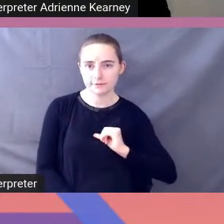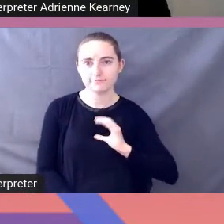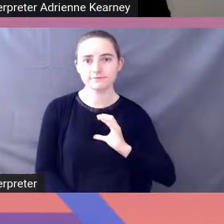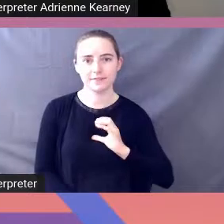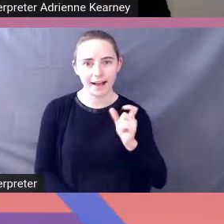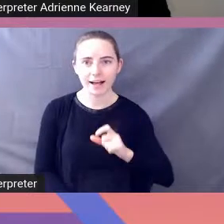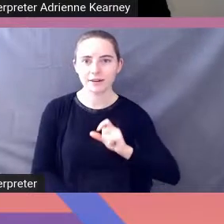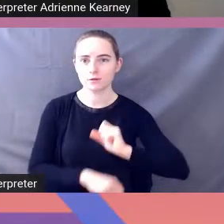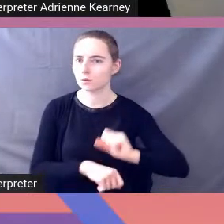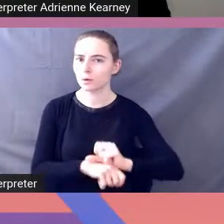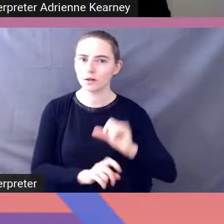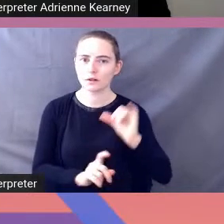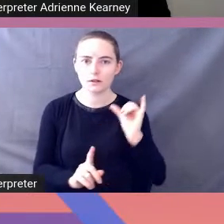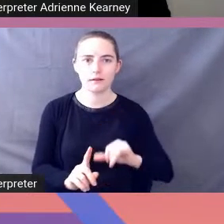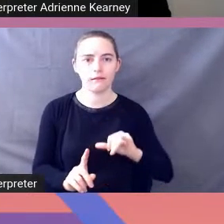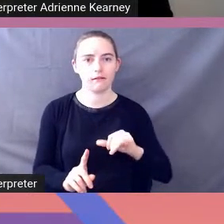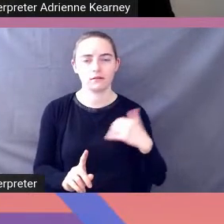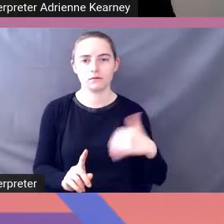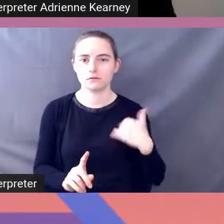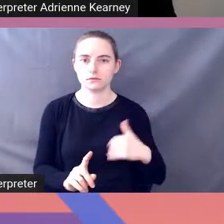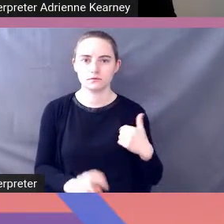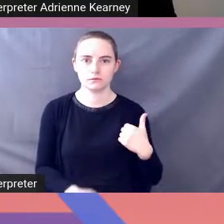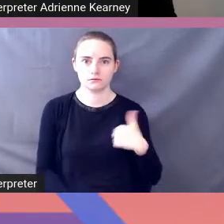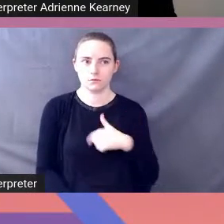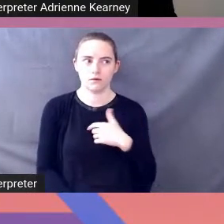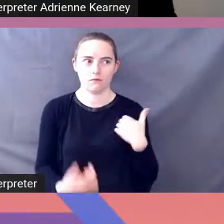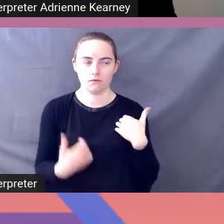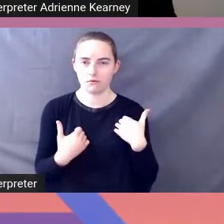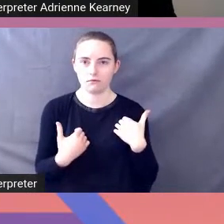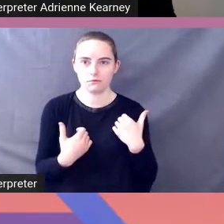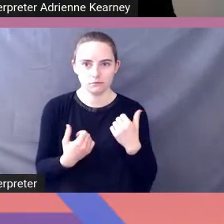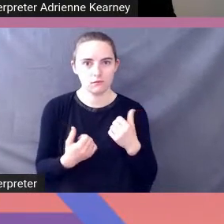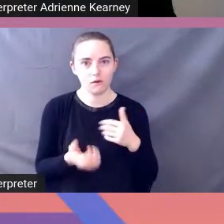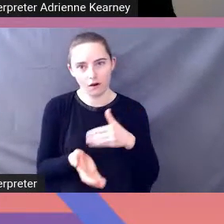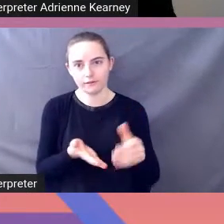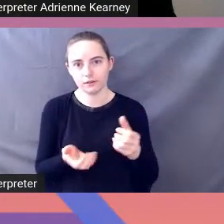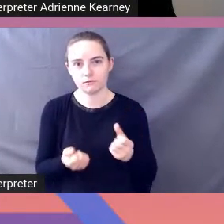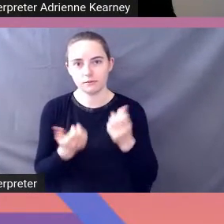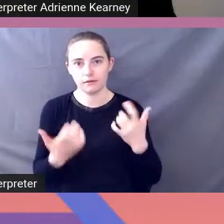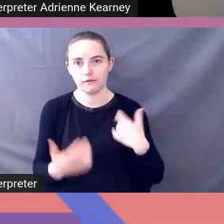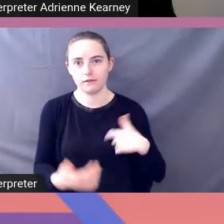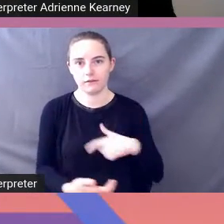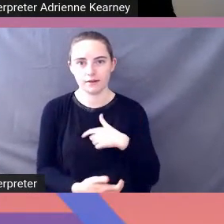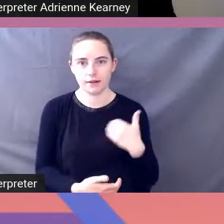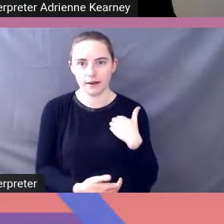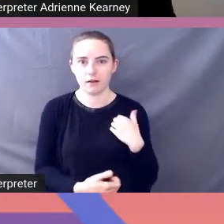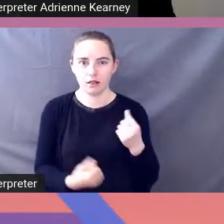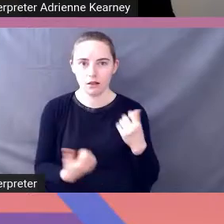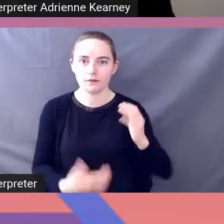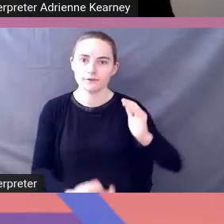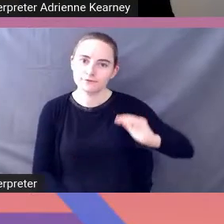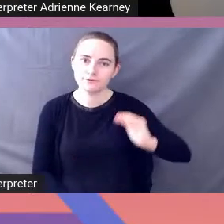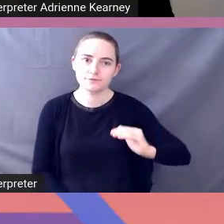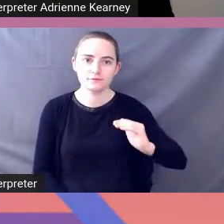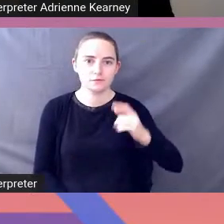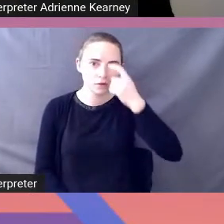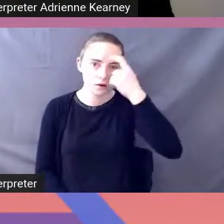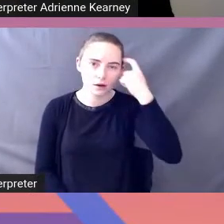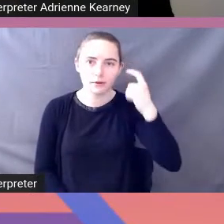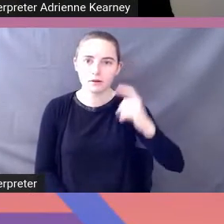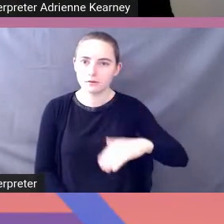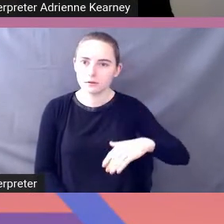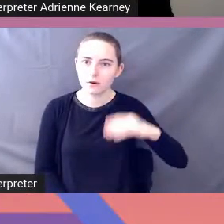and generational trauma that we have to try to stop. It's got us because it just keeps going. It doesn't end.